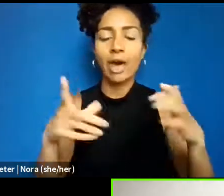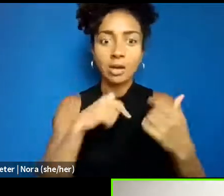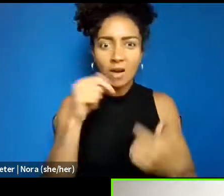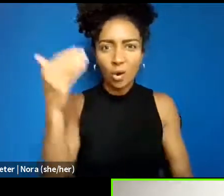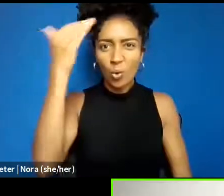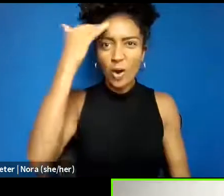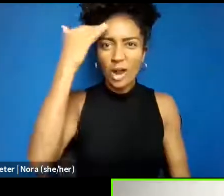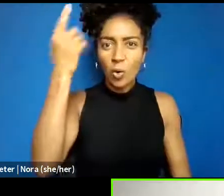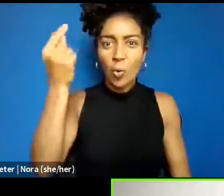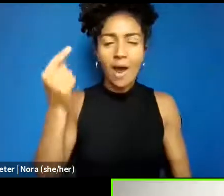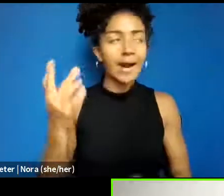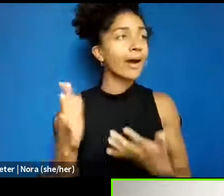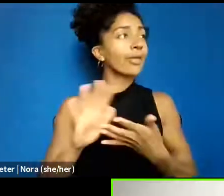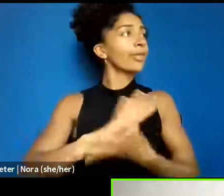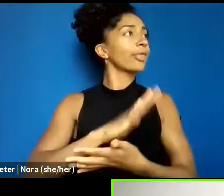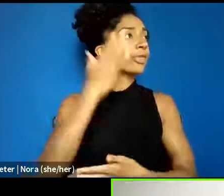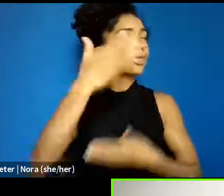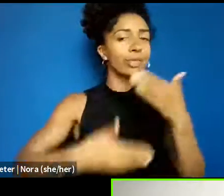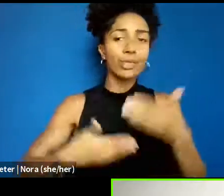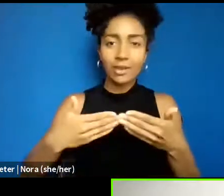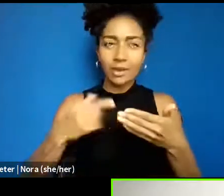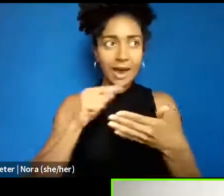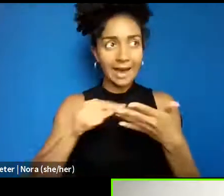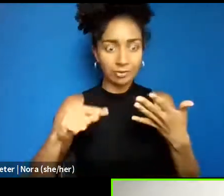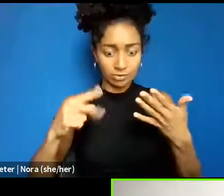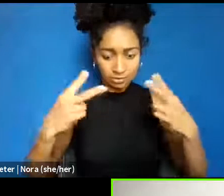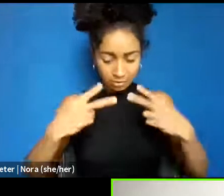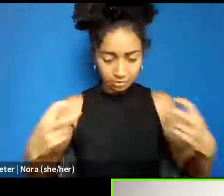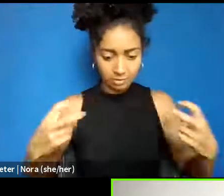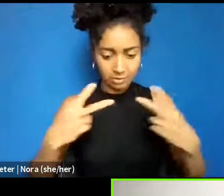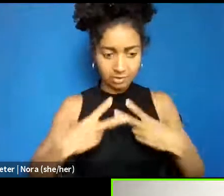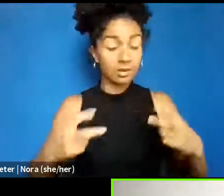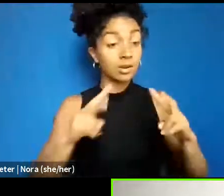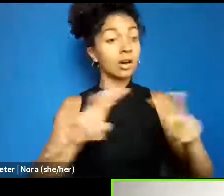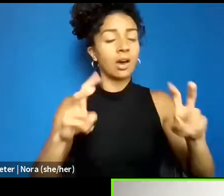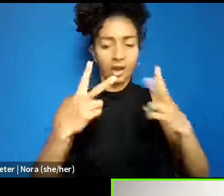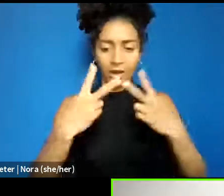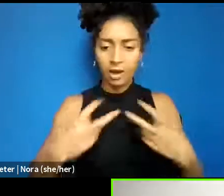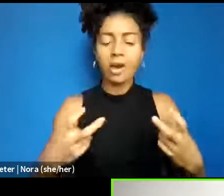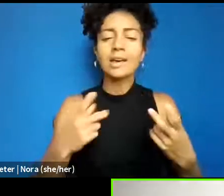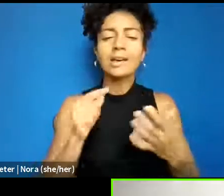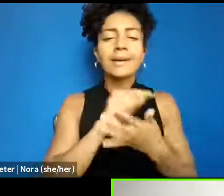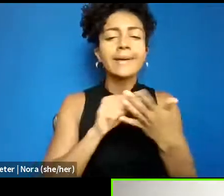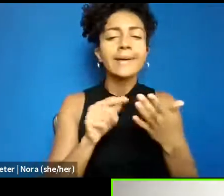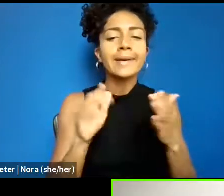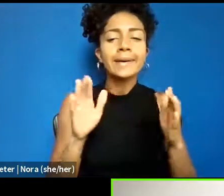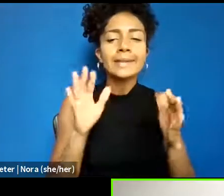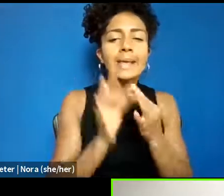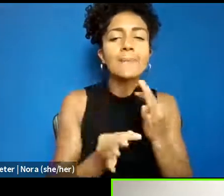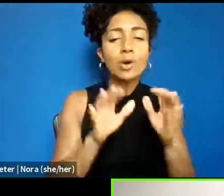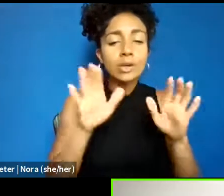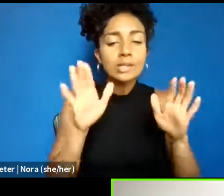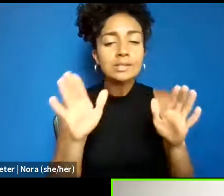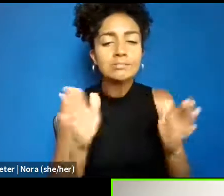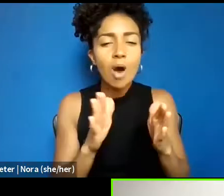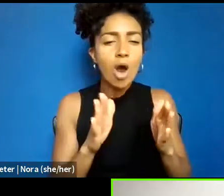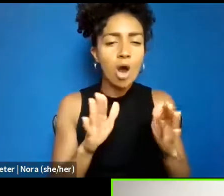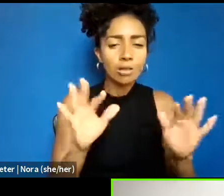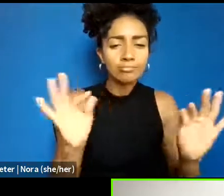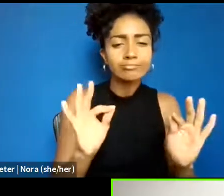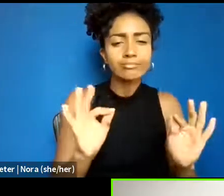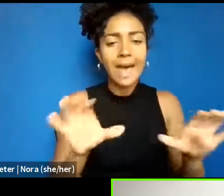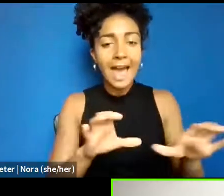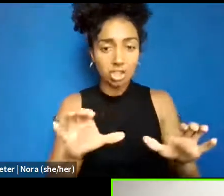simple, small actions that I think of that really kind of gets to that. I spoke about